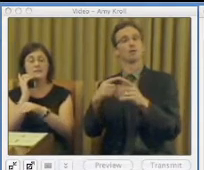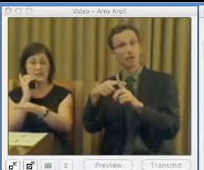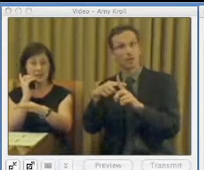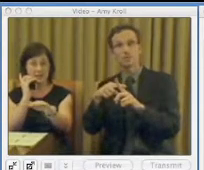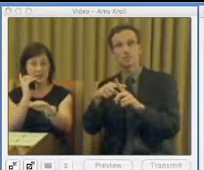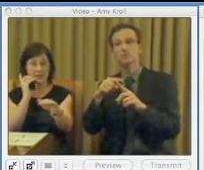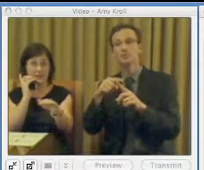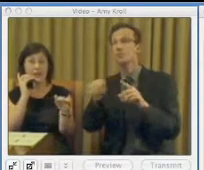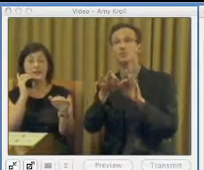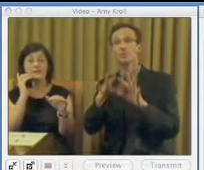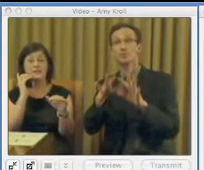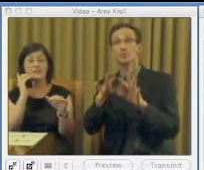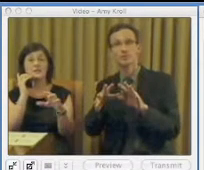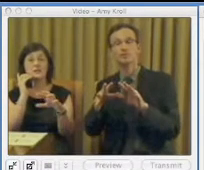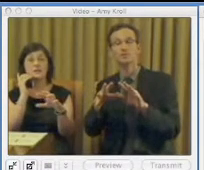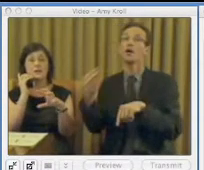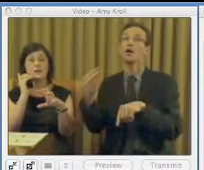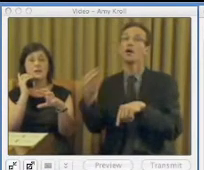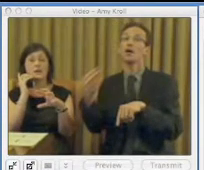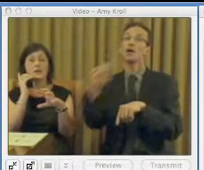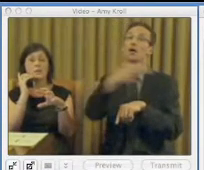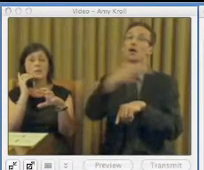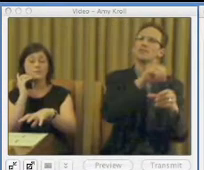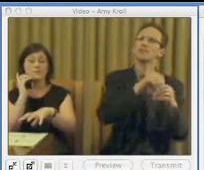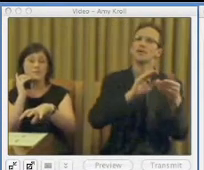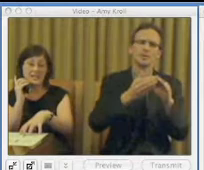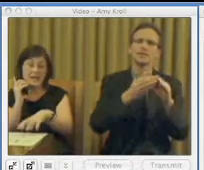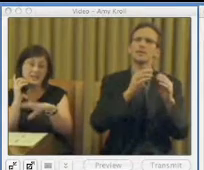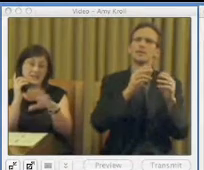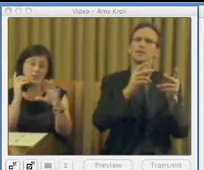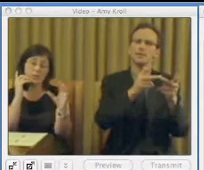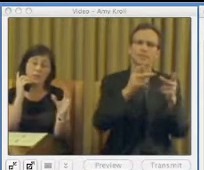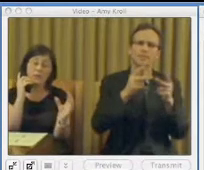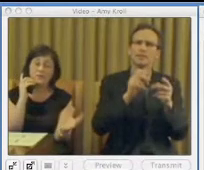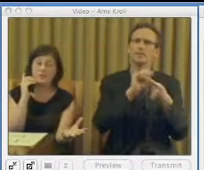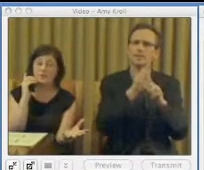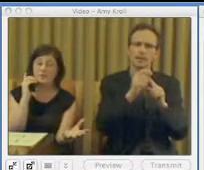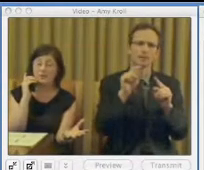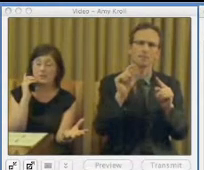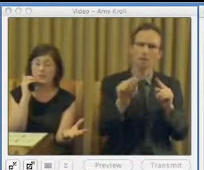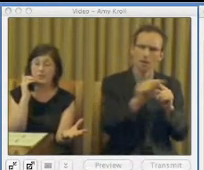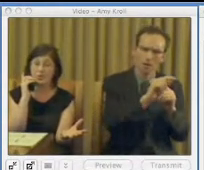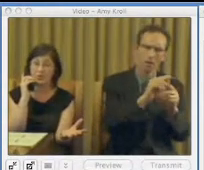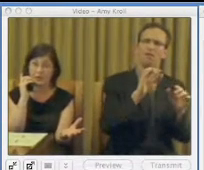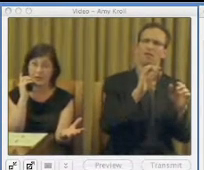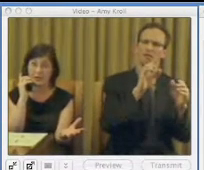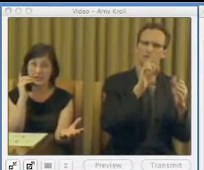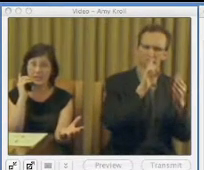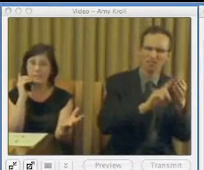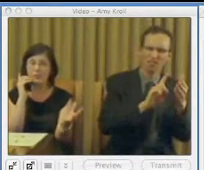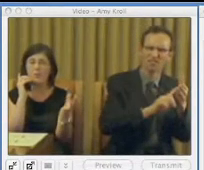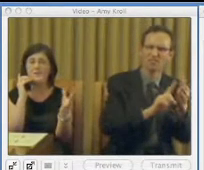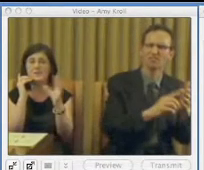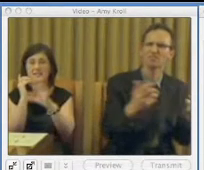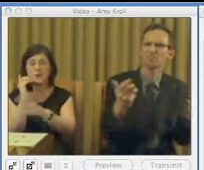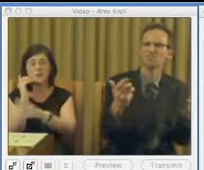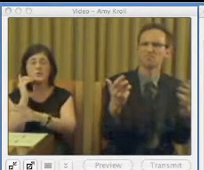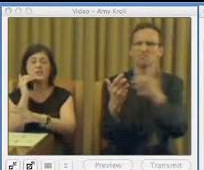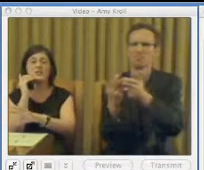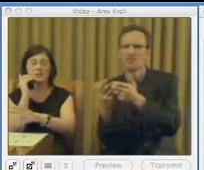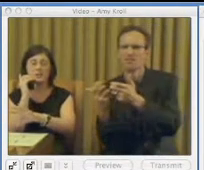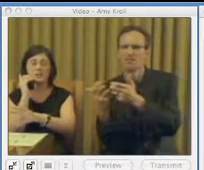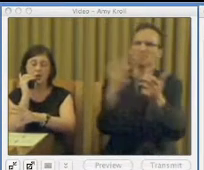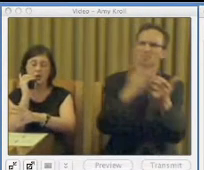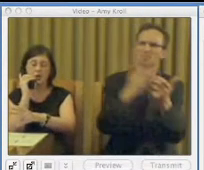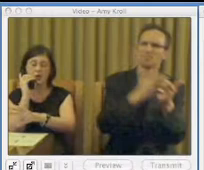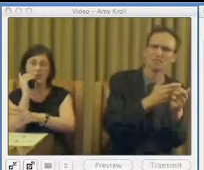doing in the community settings, and which validates all the conference interpreting research that's been done,